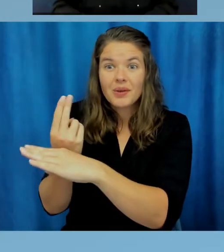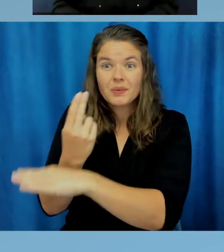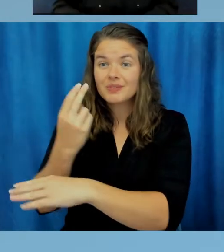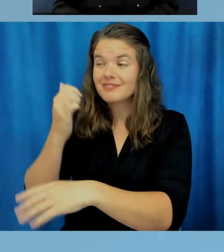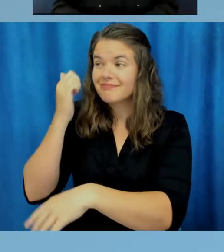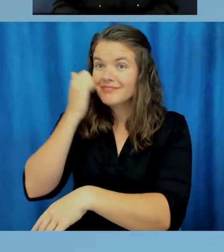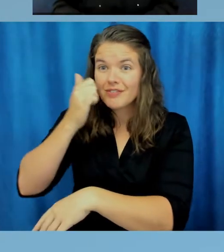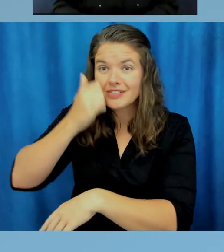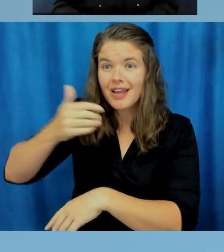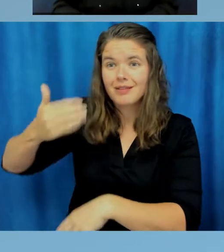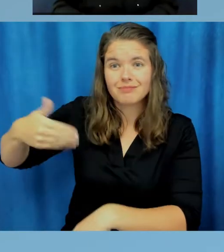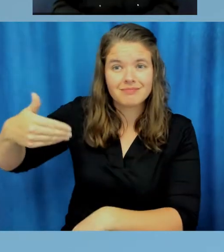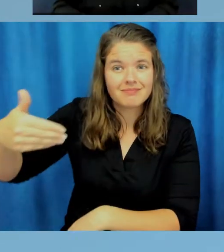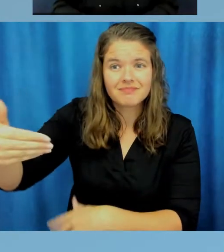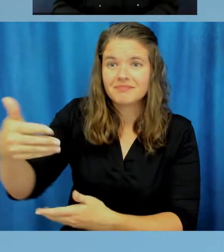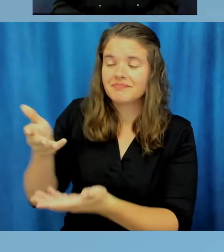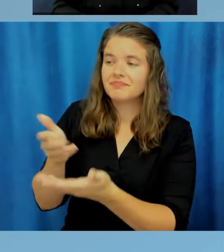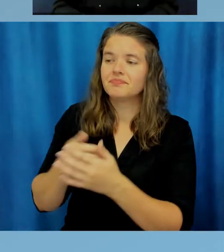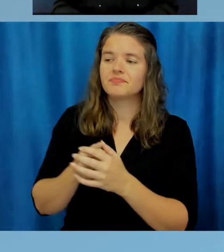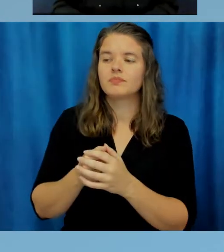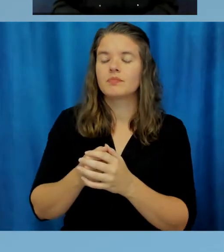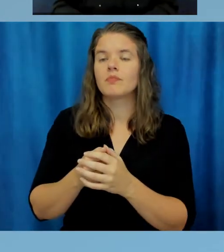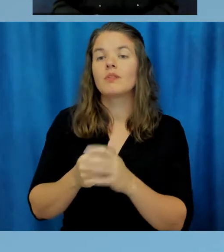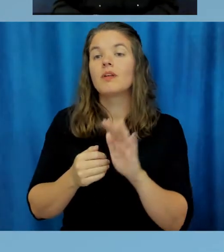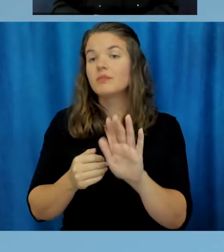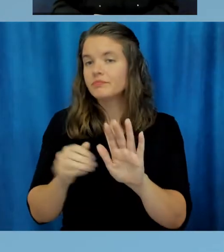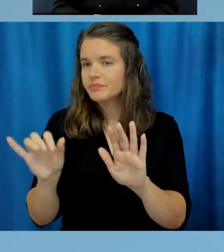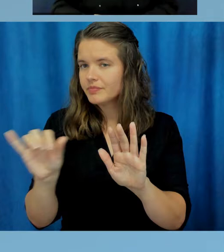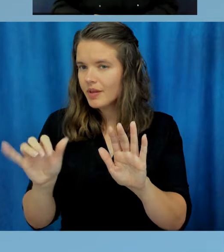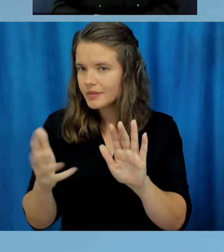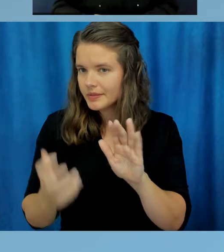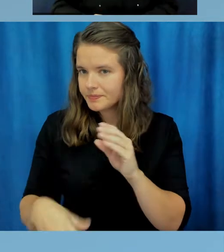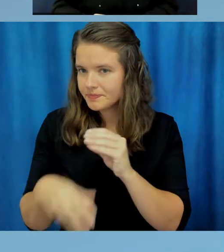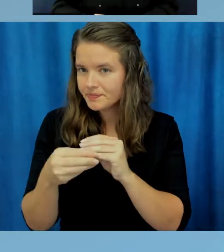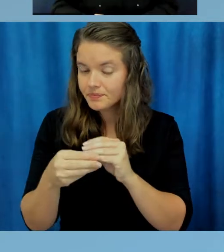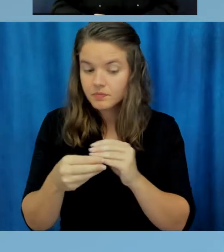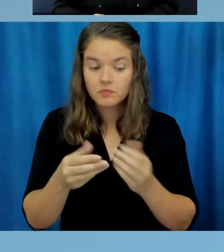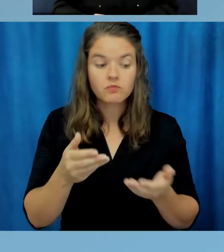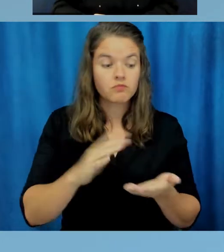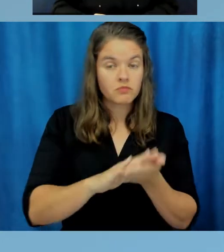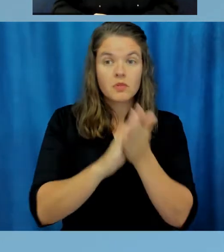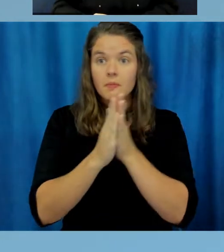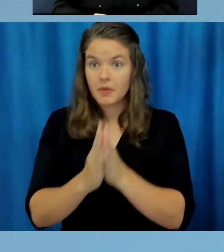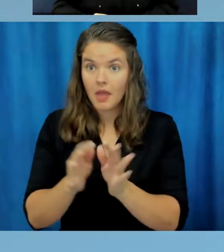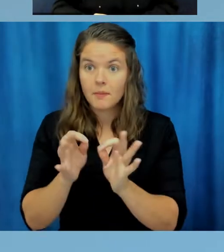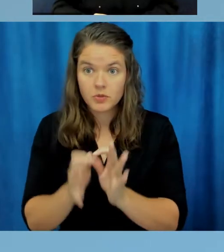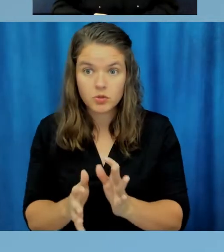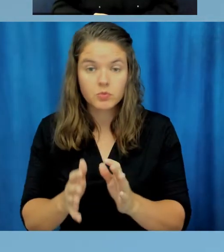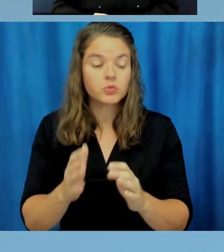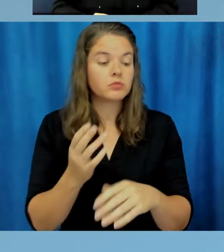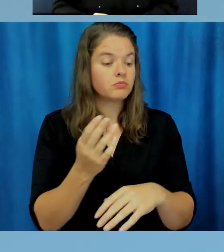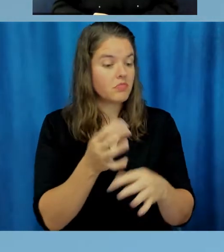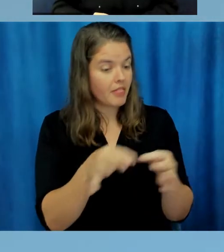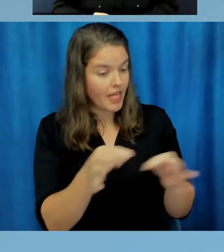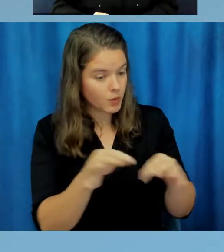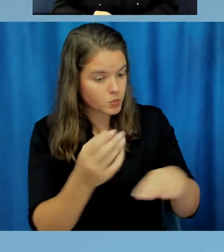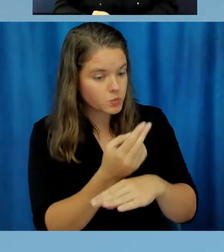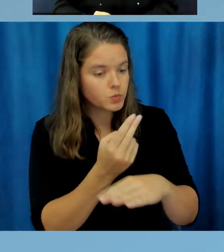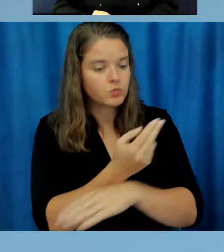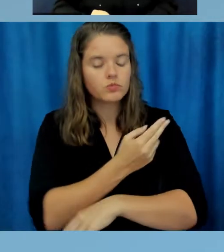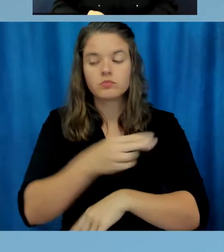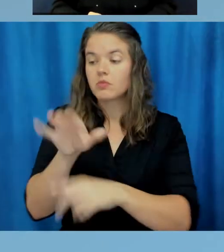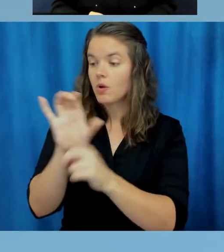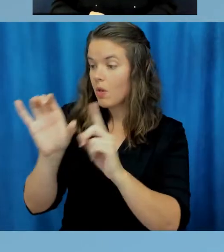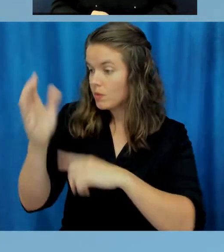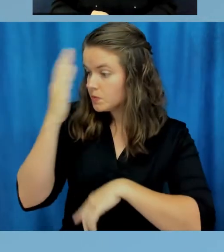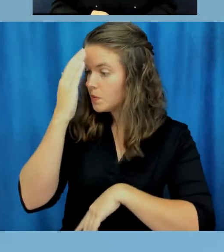I also want to go a step further and say, although you may become an interpreter and you use the language, you know the culture, and you